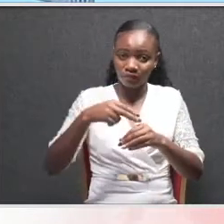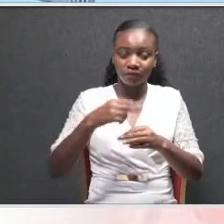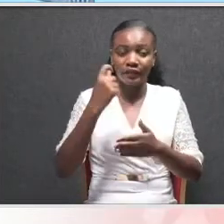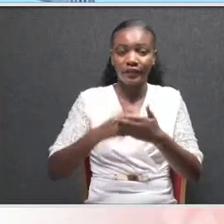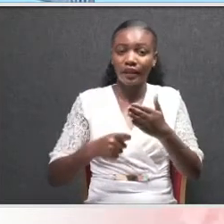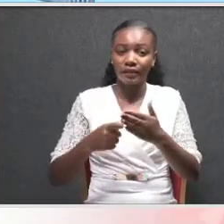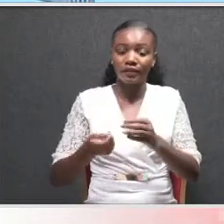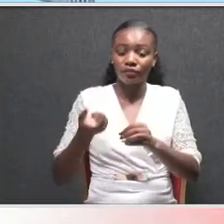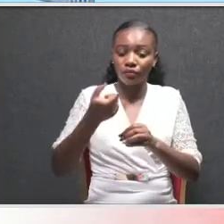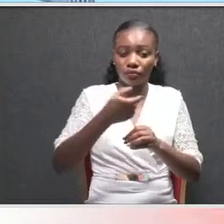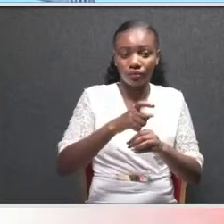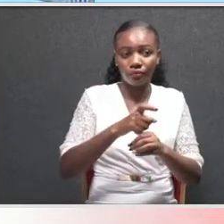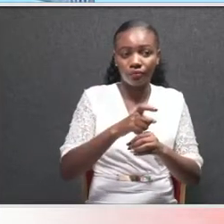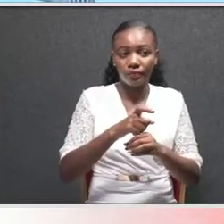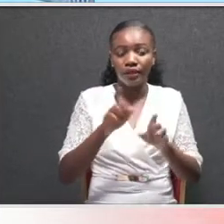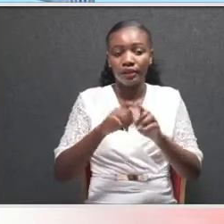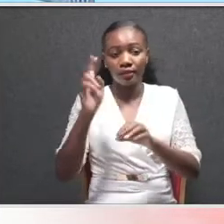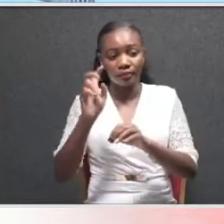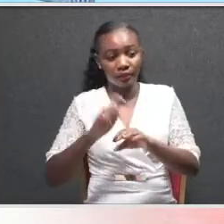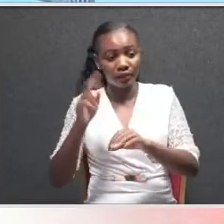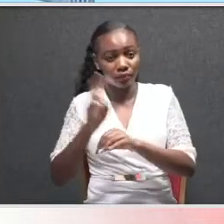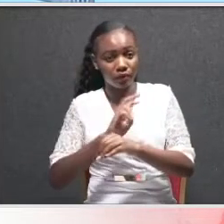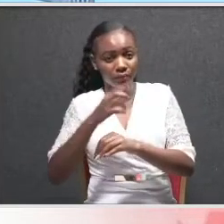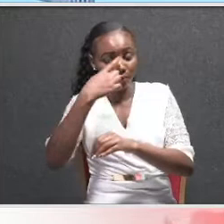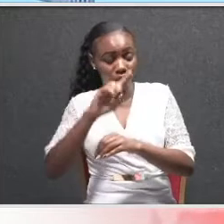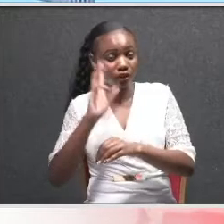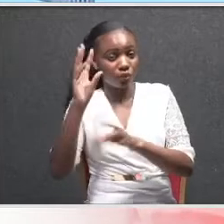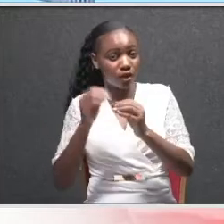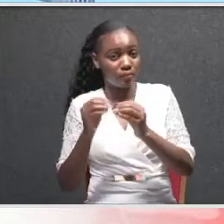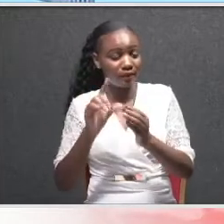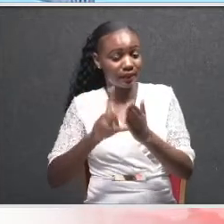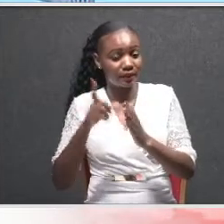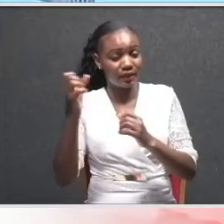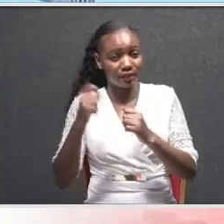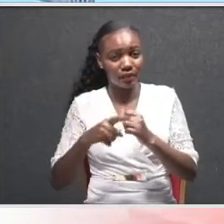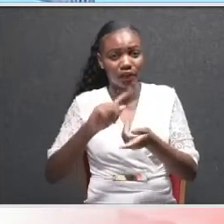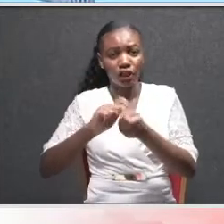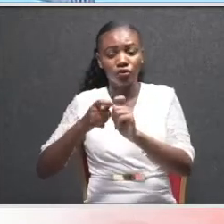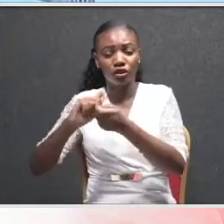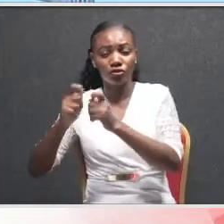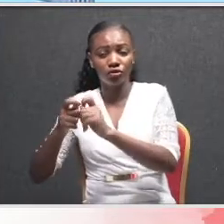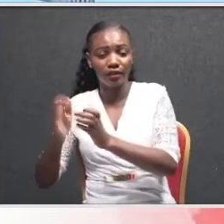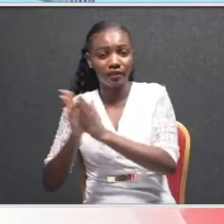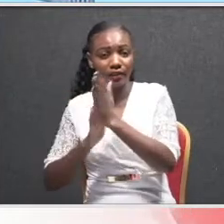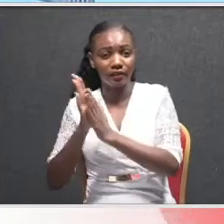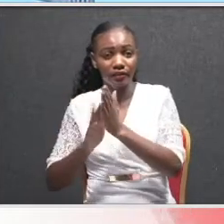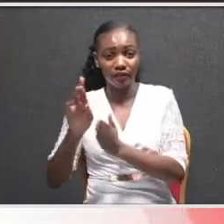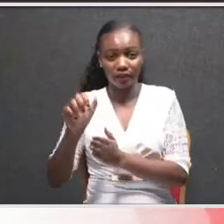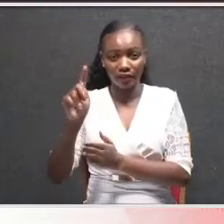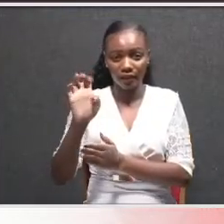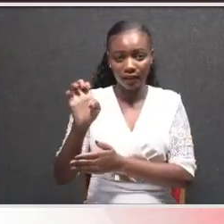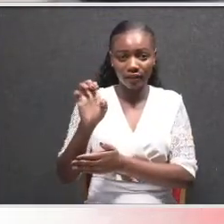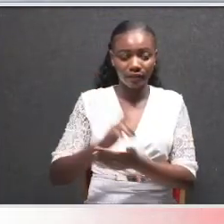come into focus when the Monetary Policy Committee meets later this month to review the benchmark interest rate.